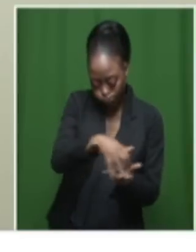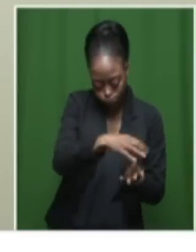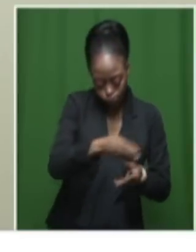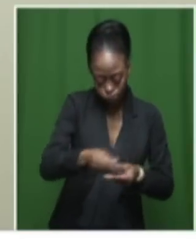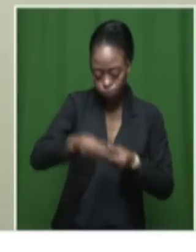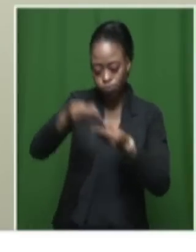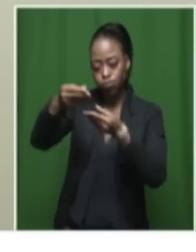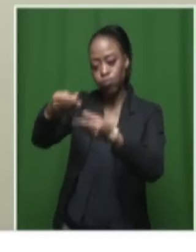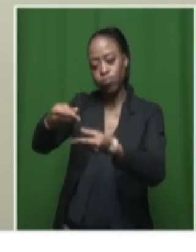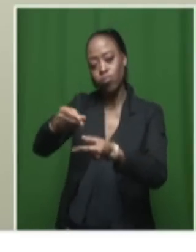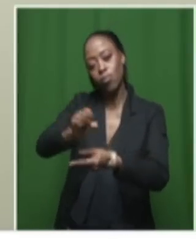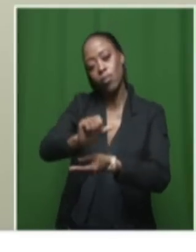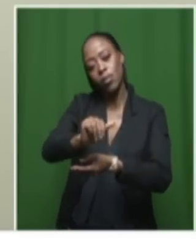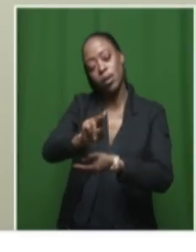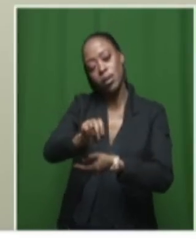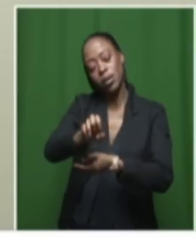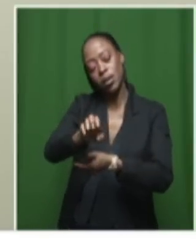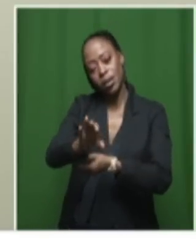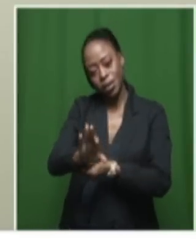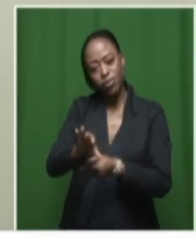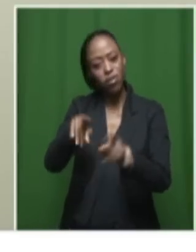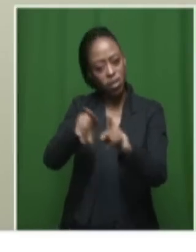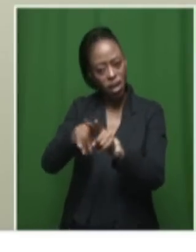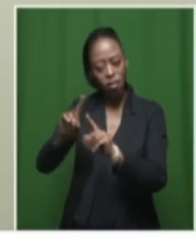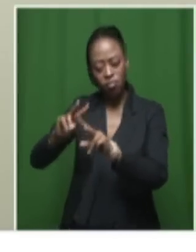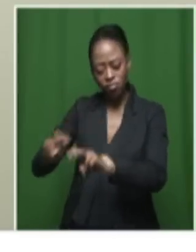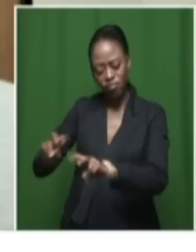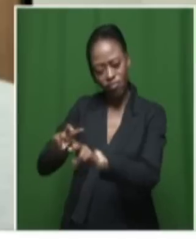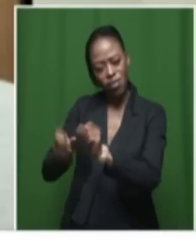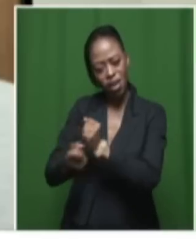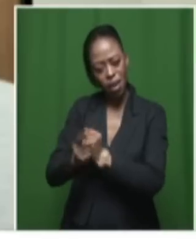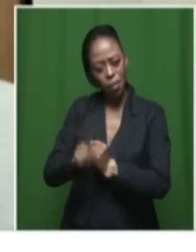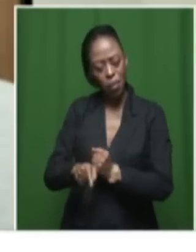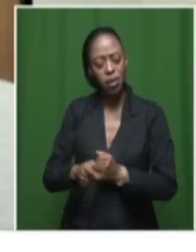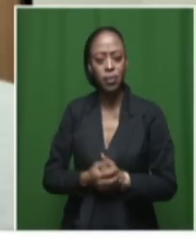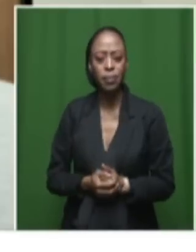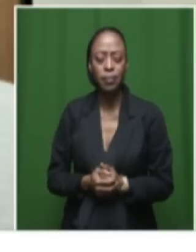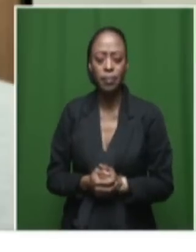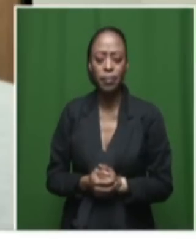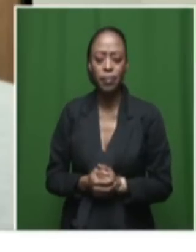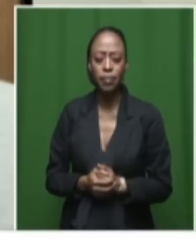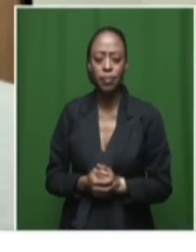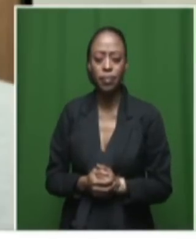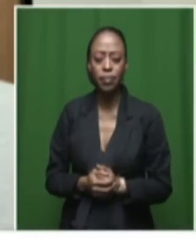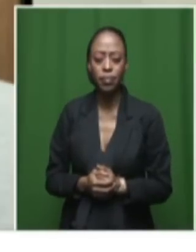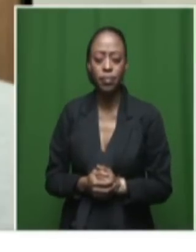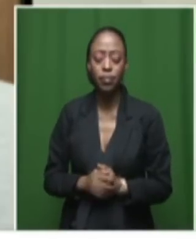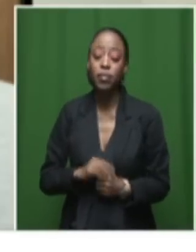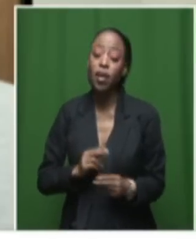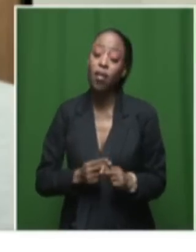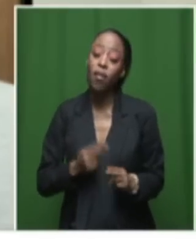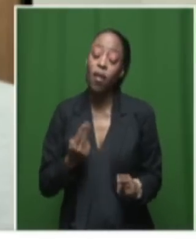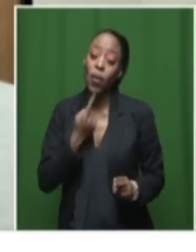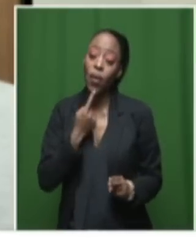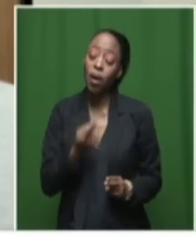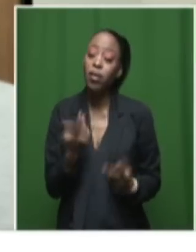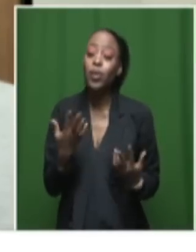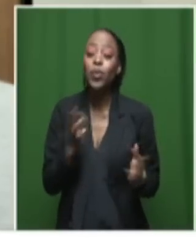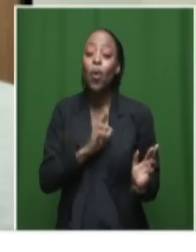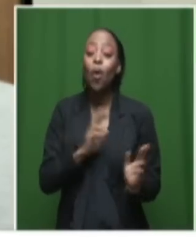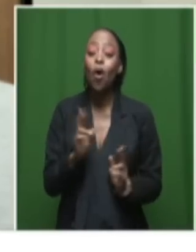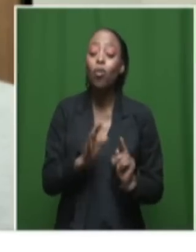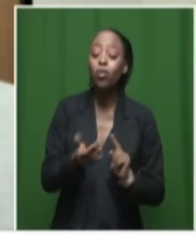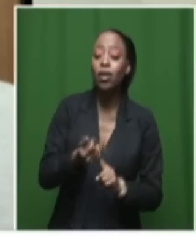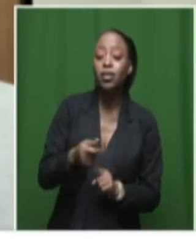to see some kind of a public inquiry into this. So, Phillip, just in conclusion, so ultimately, what are you hoping